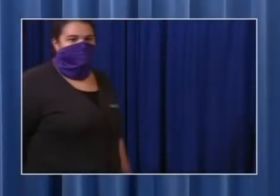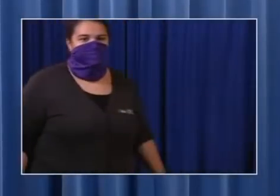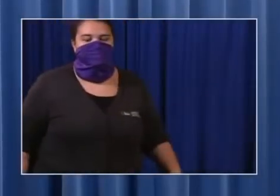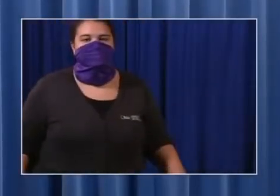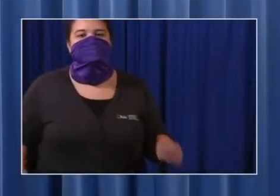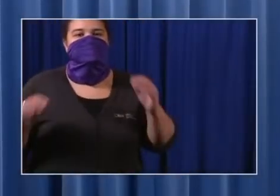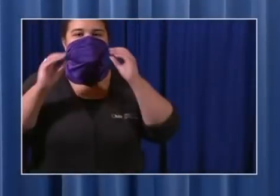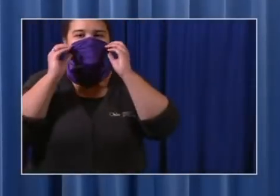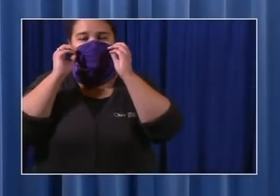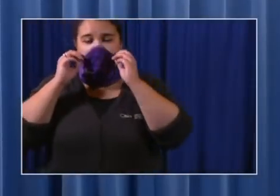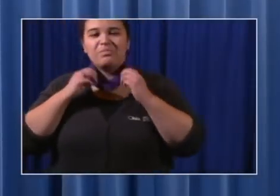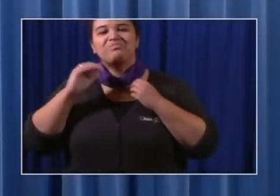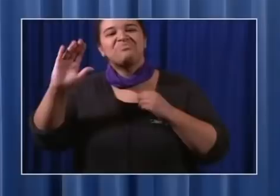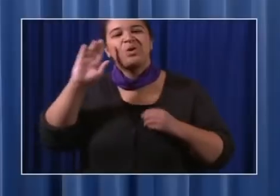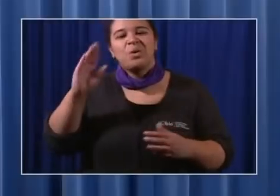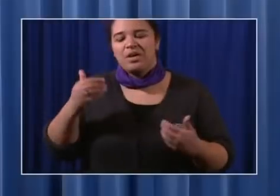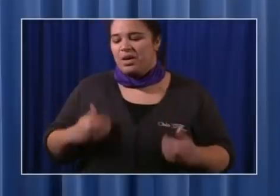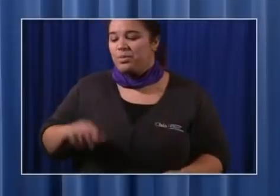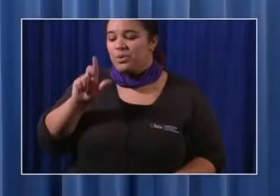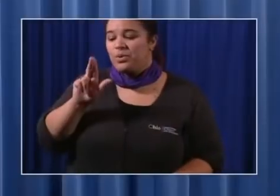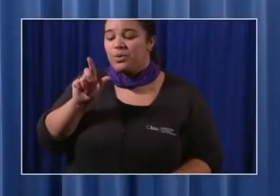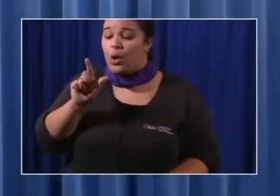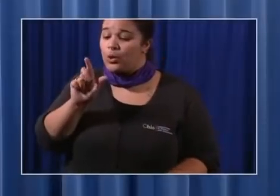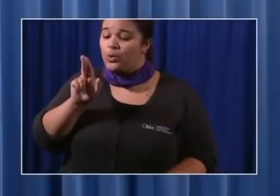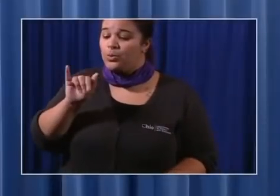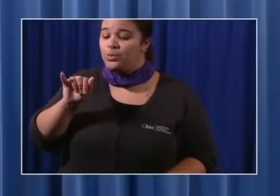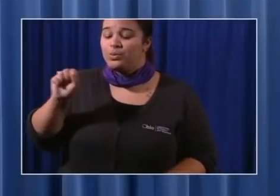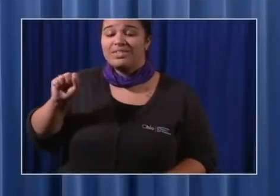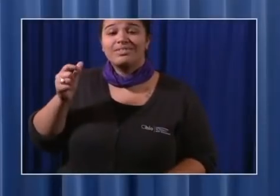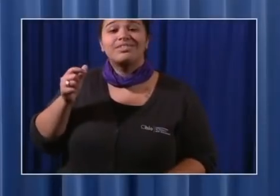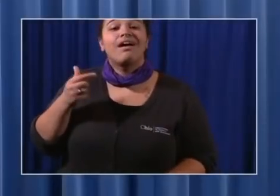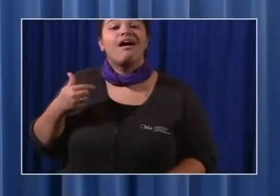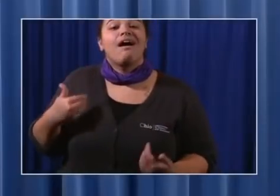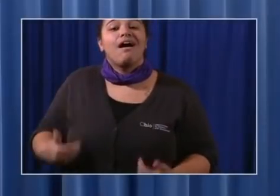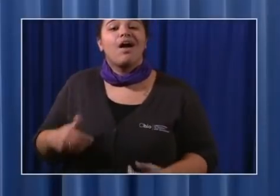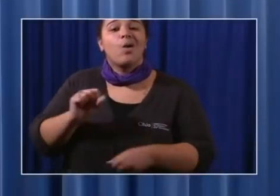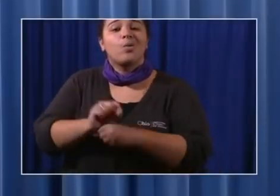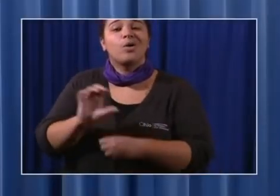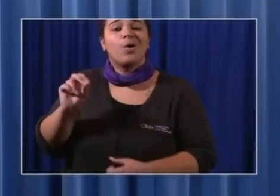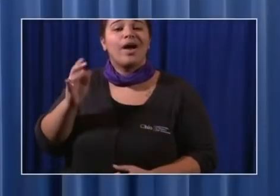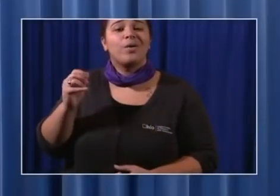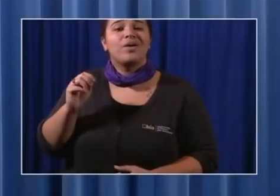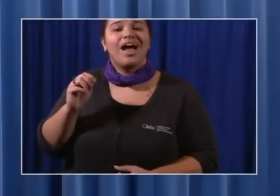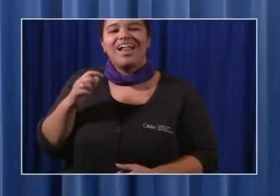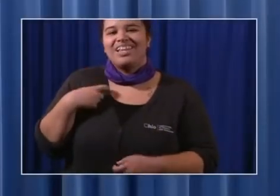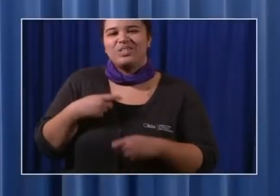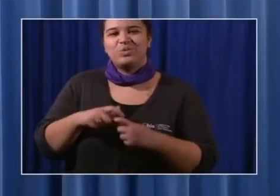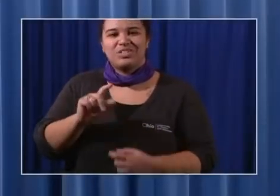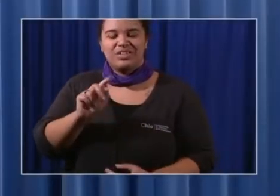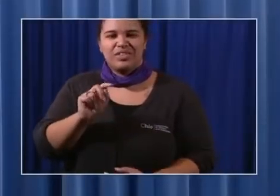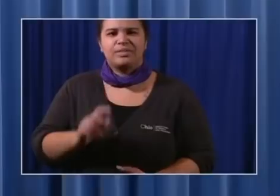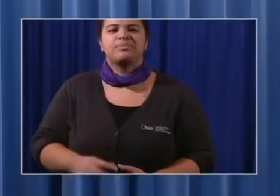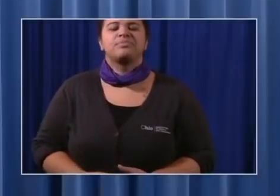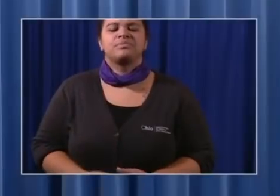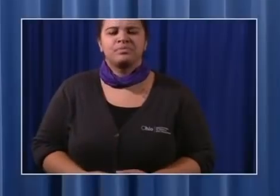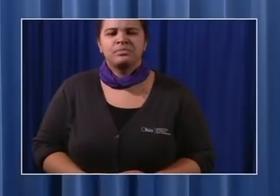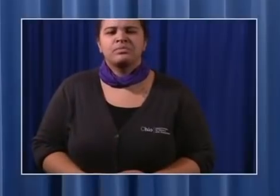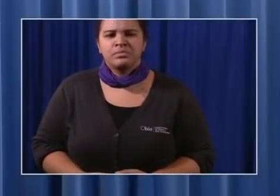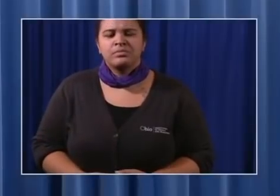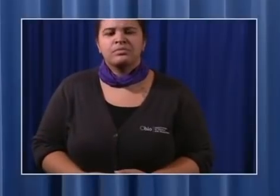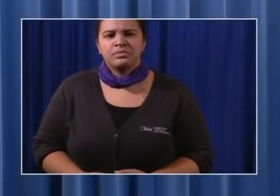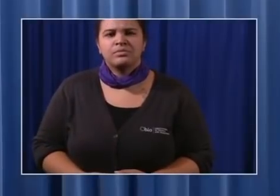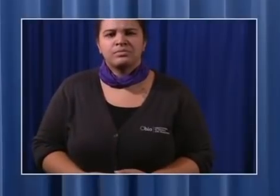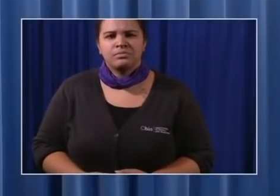Hello, Governor. This is Luis Gil with Ohio Latino TV. Thank you for the rethinking on the